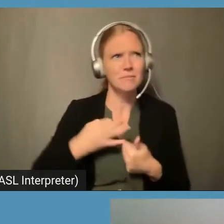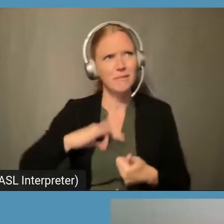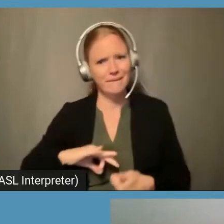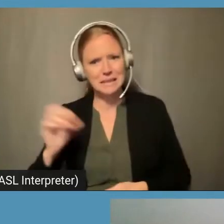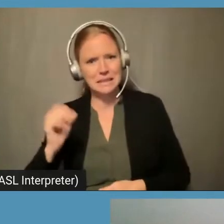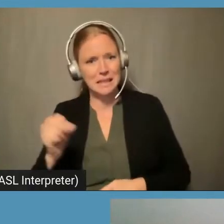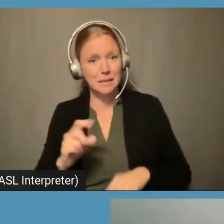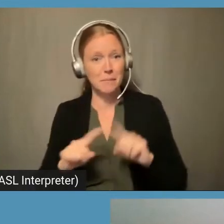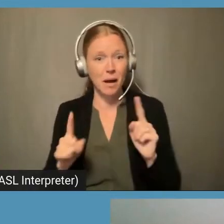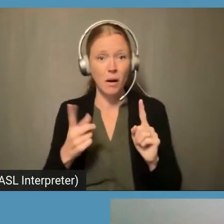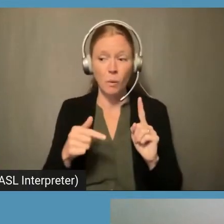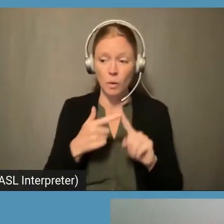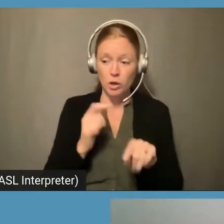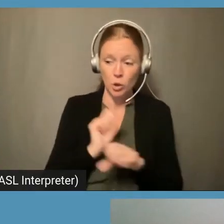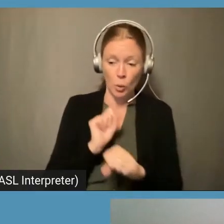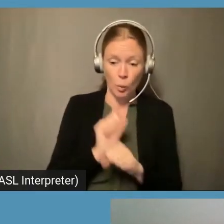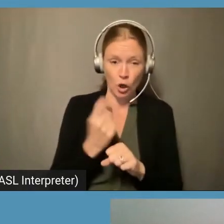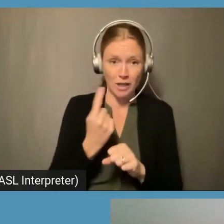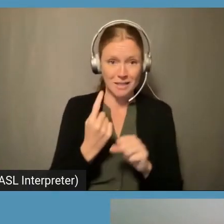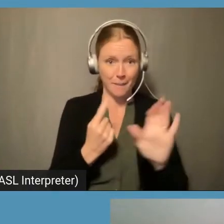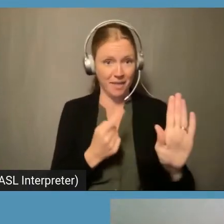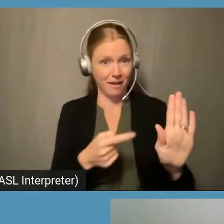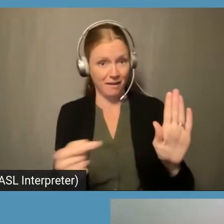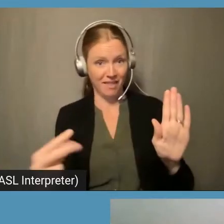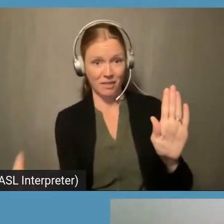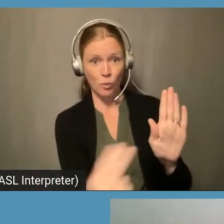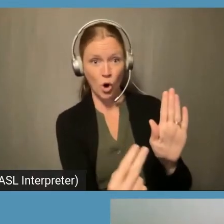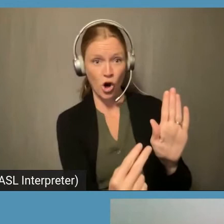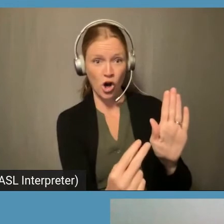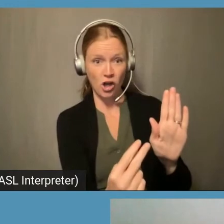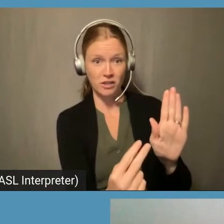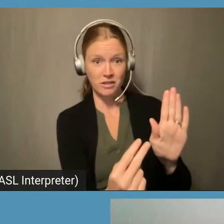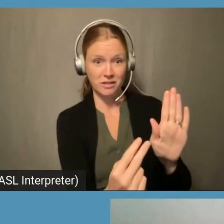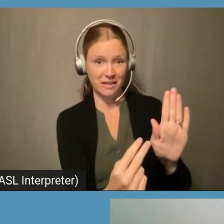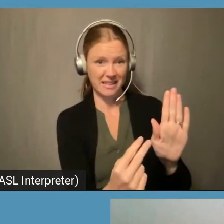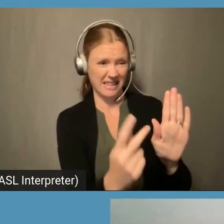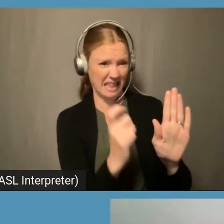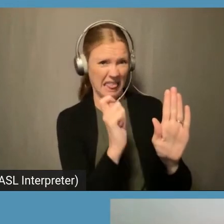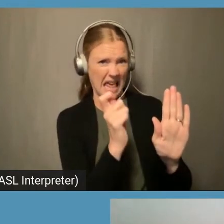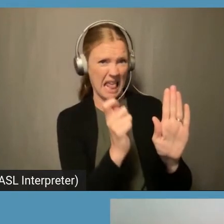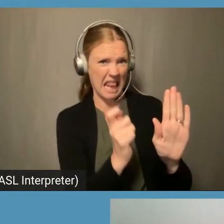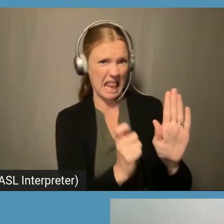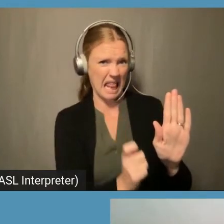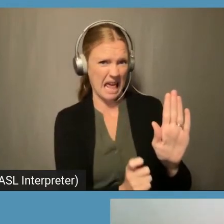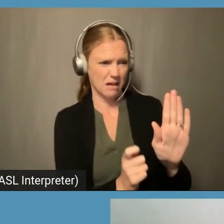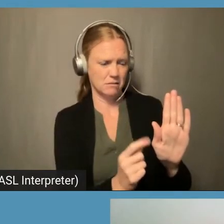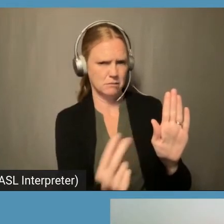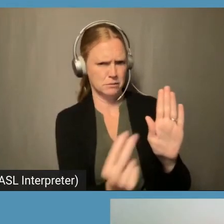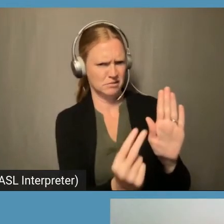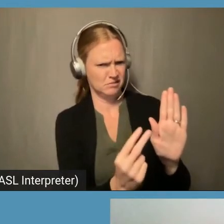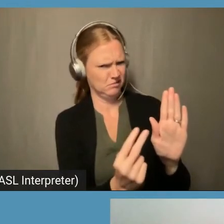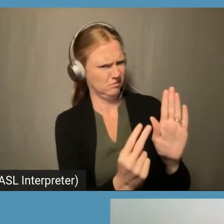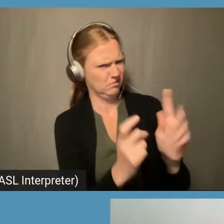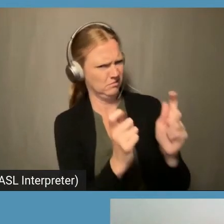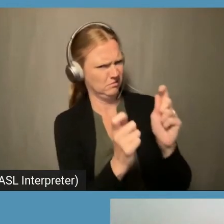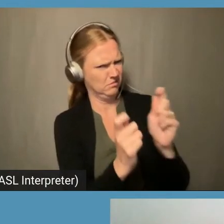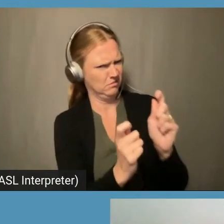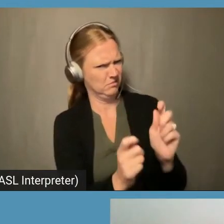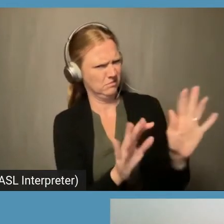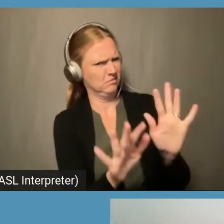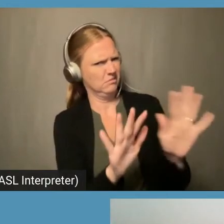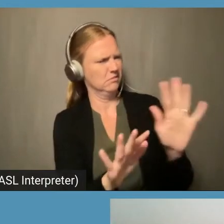on something that is in full view of your audience, that has, benefits and challenges too.